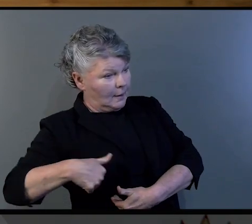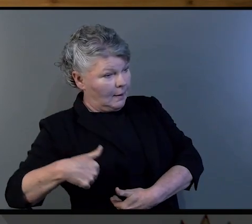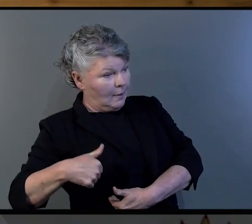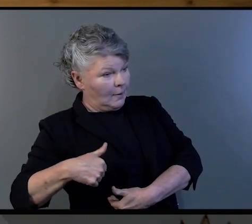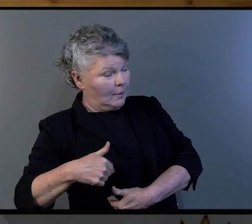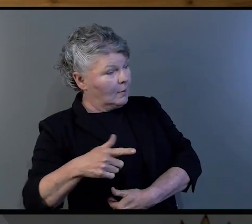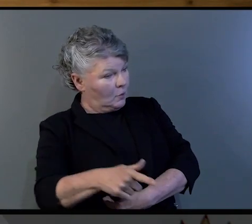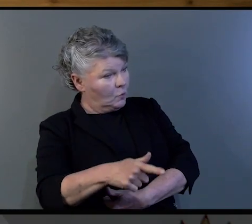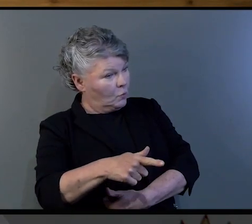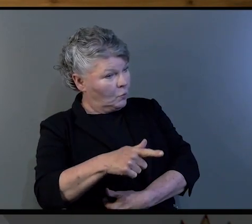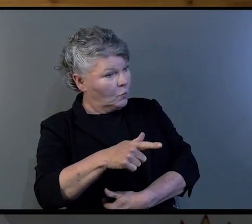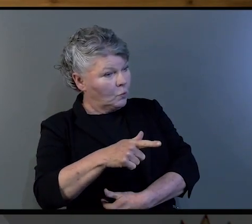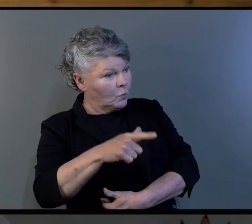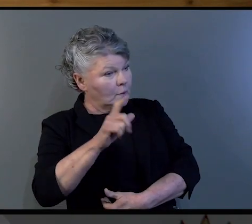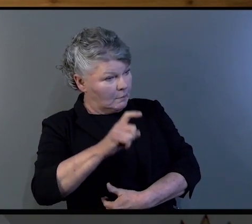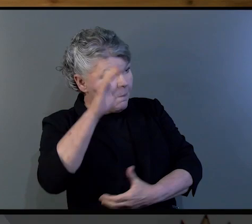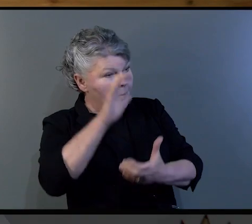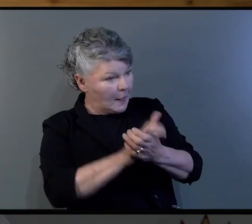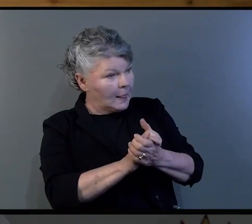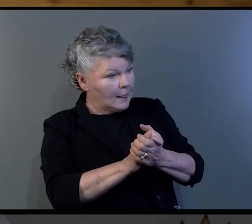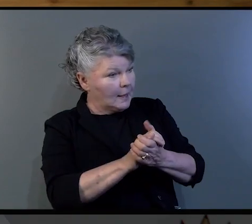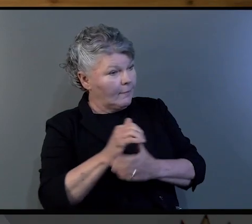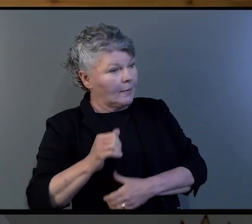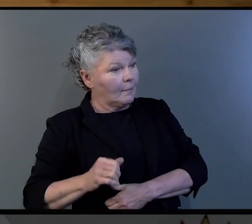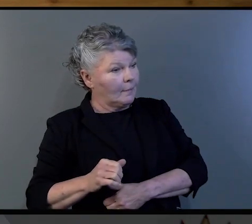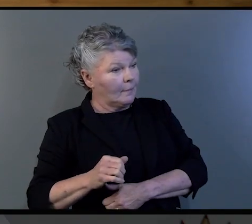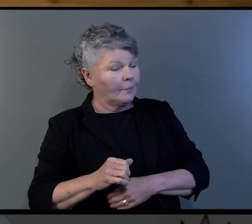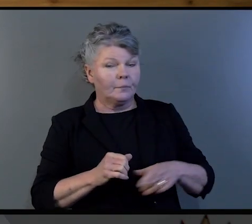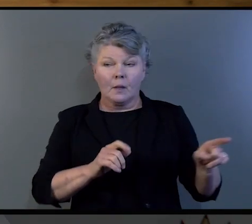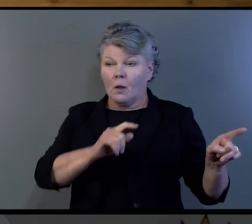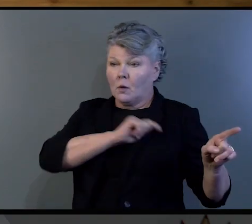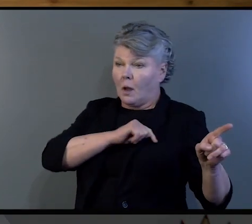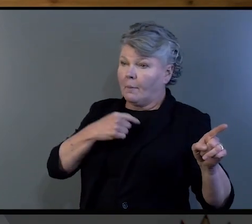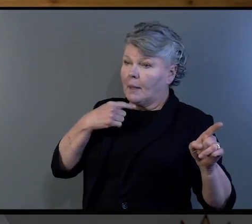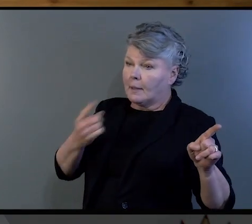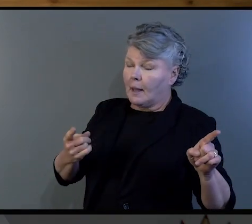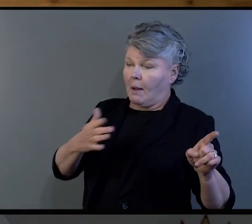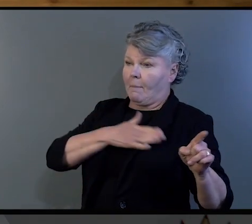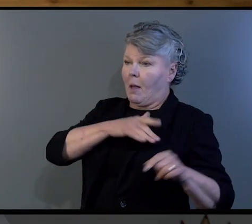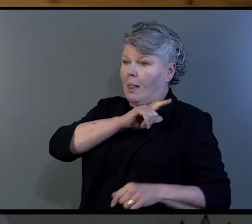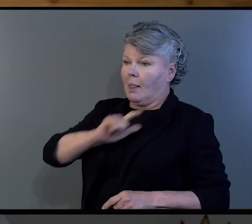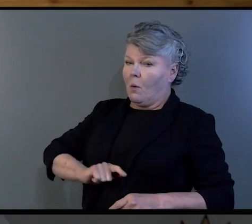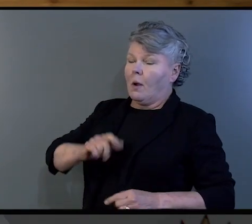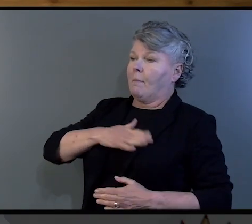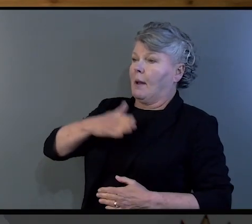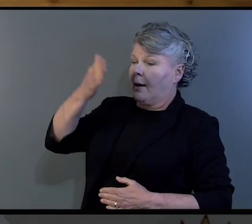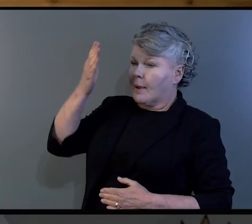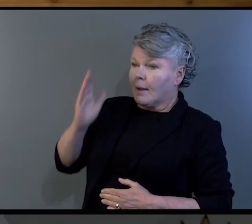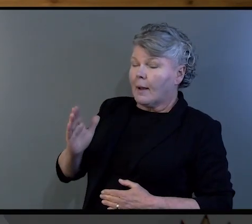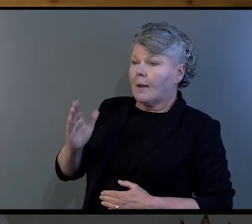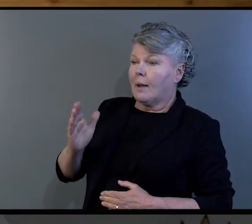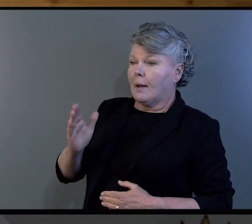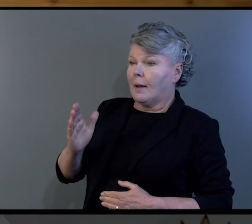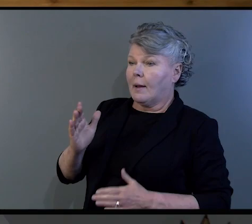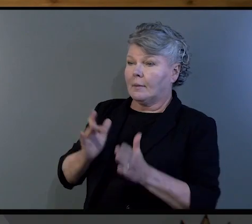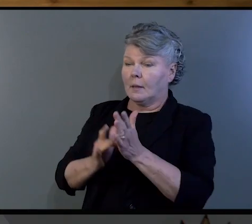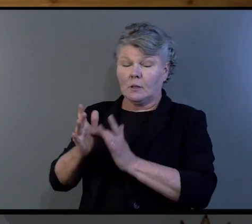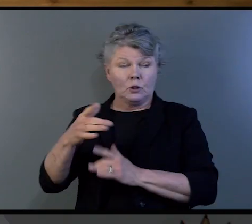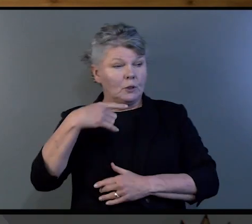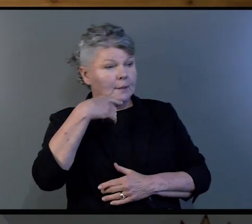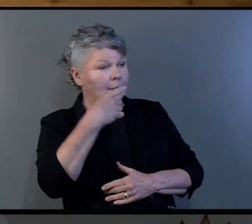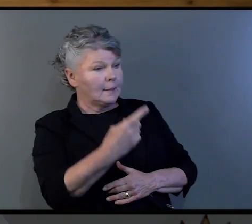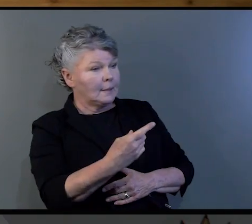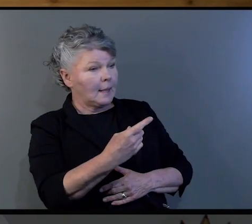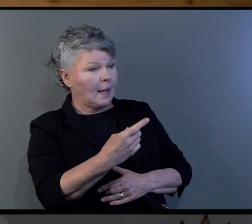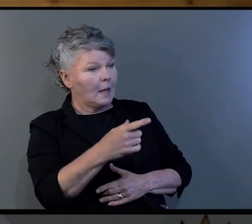my side. Do not disbelieve, but believe." Thomas answered him, "My Lord and my God."